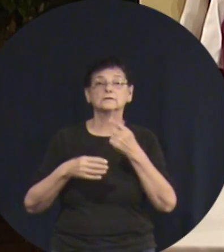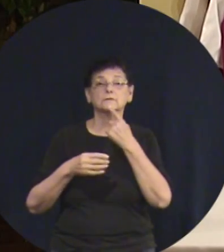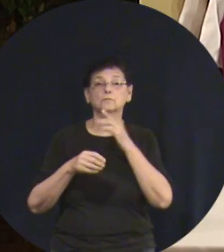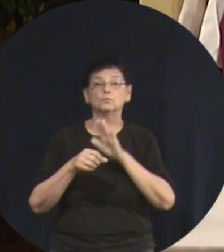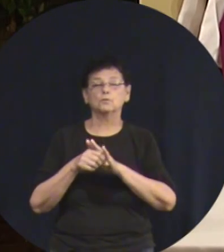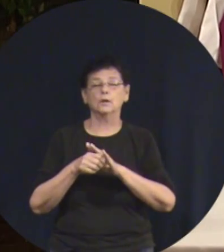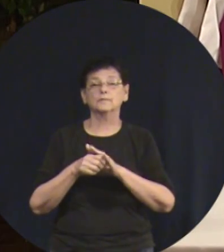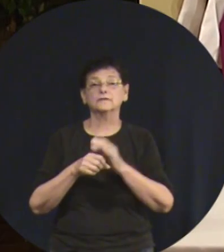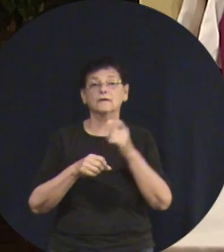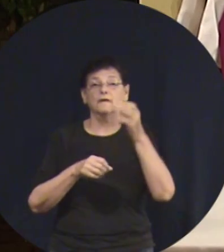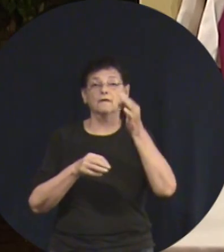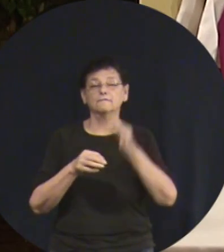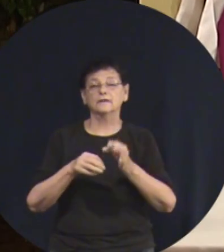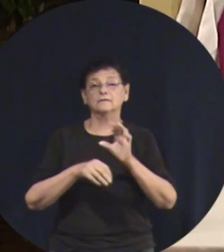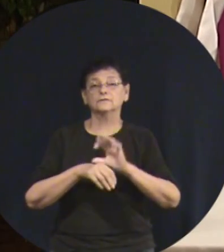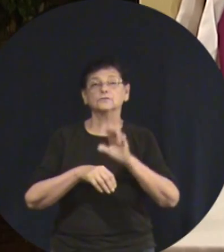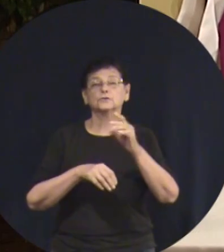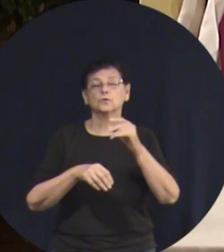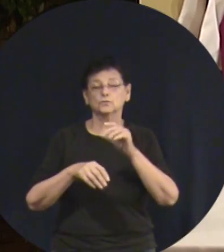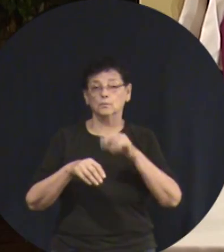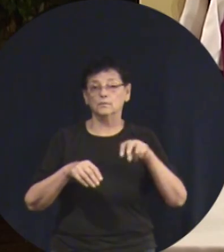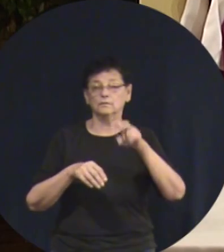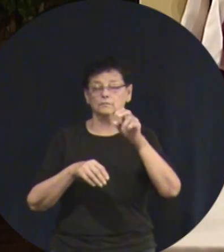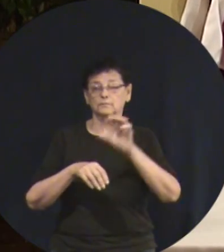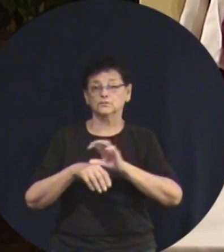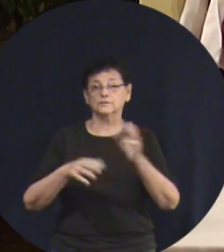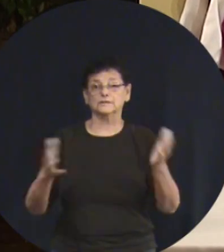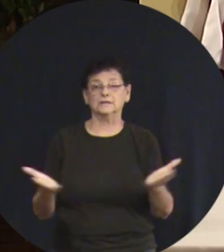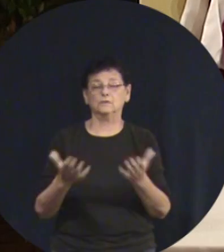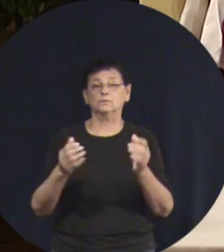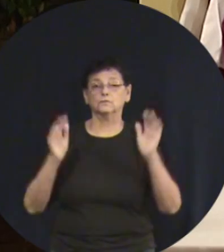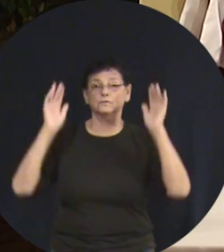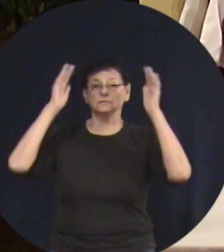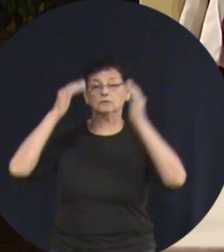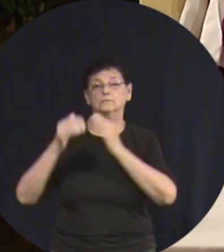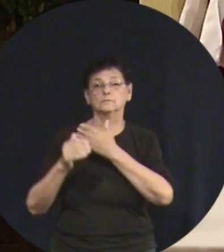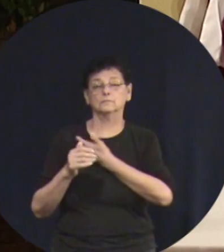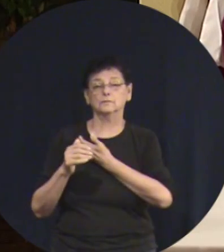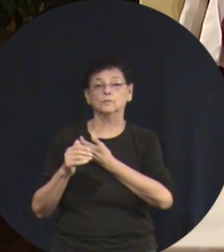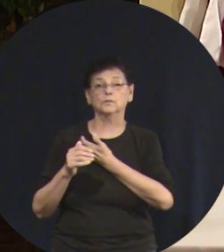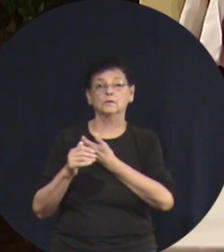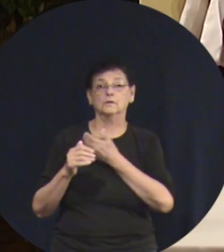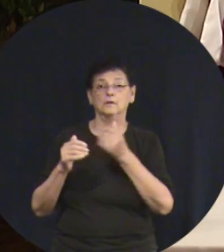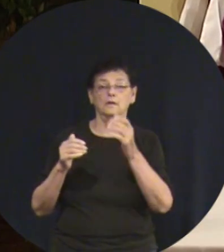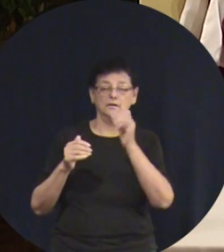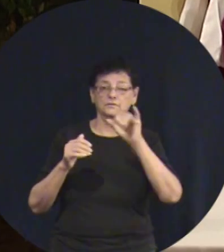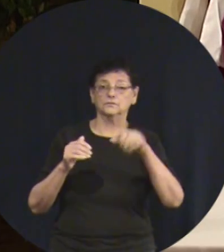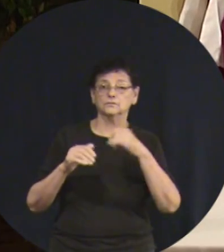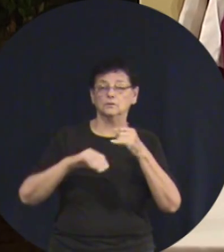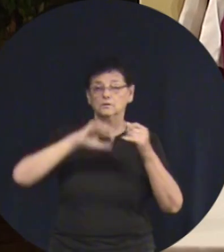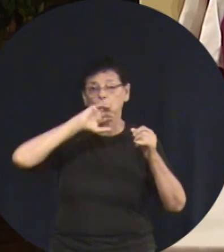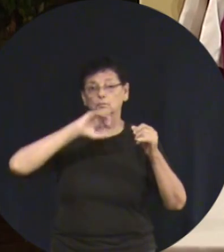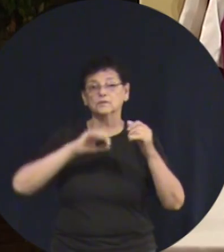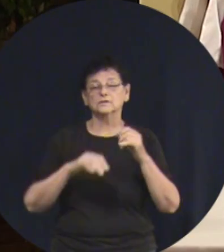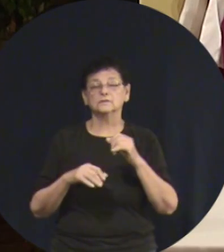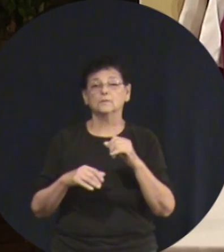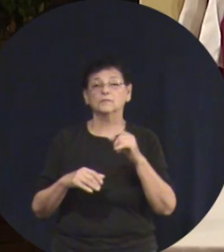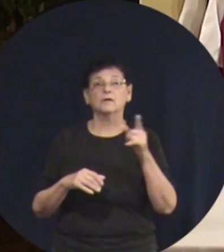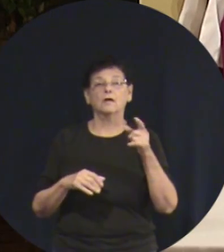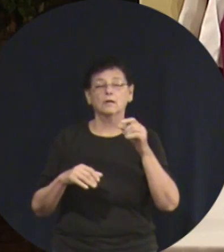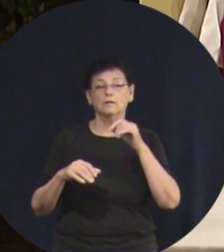us to yourself. Grant that we who are nourished by the body and blood of your Son and filled with his Holy Spirit may become one